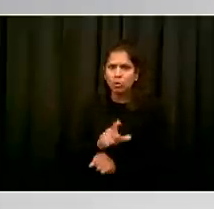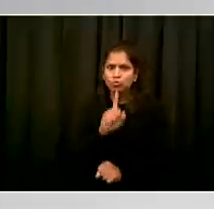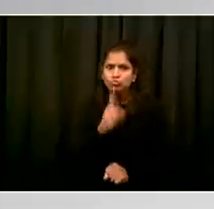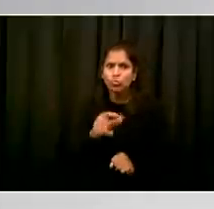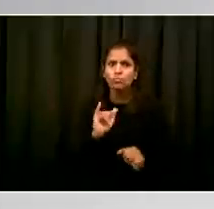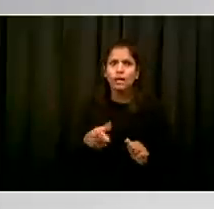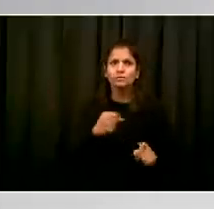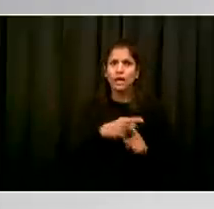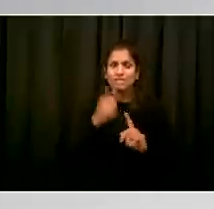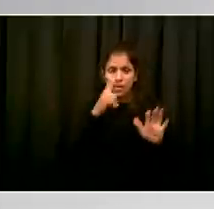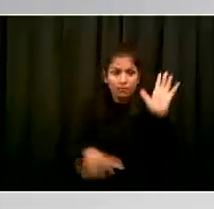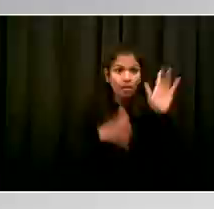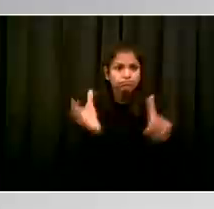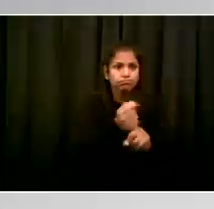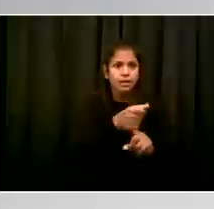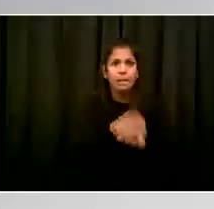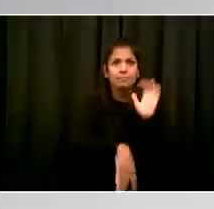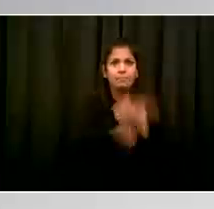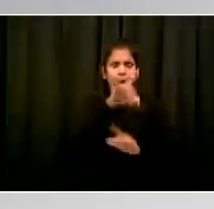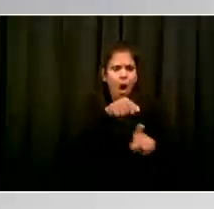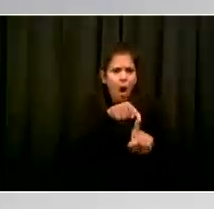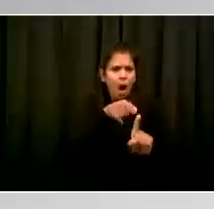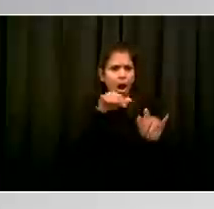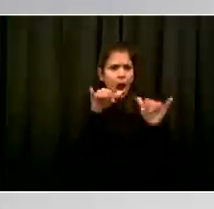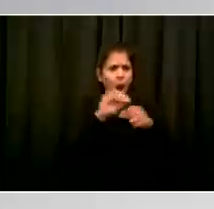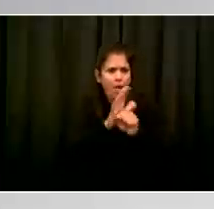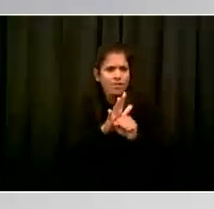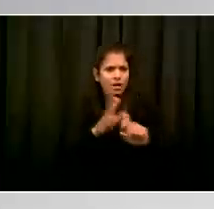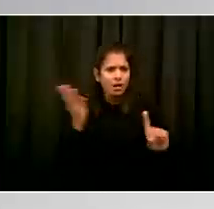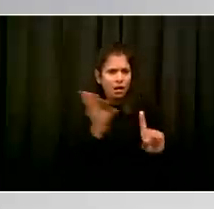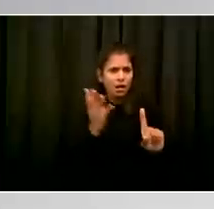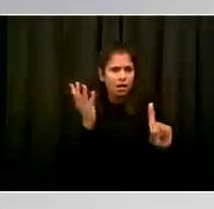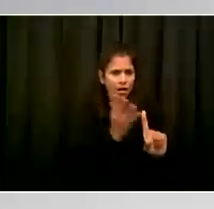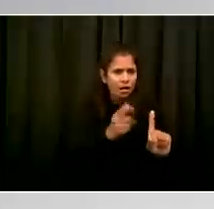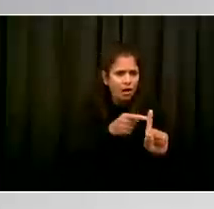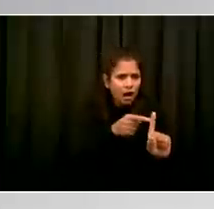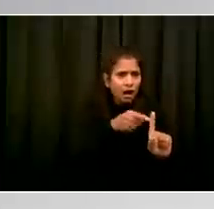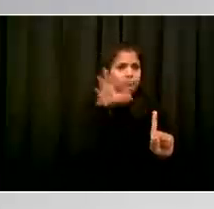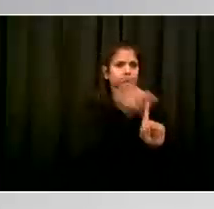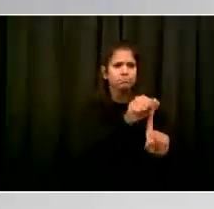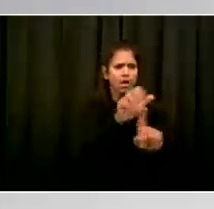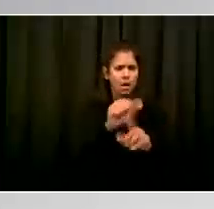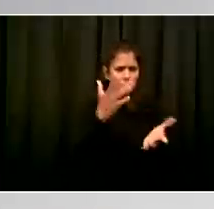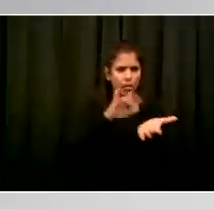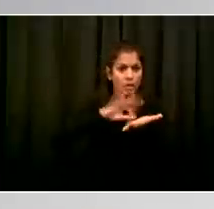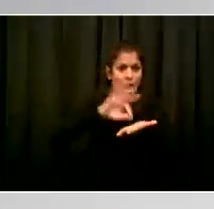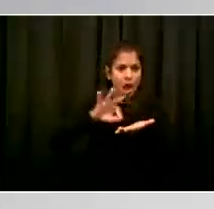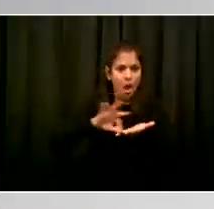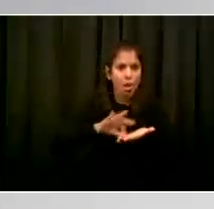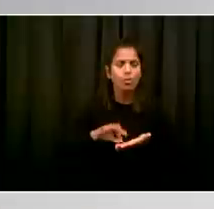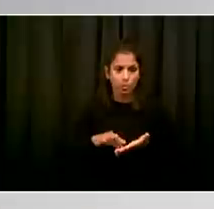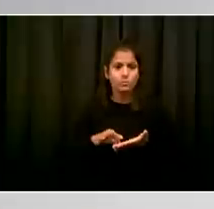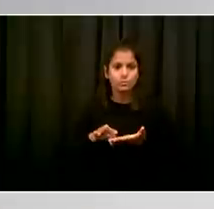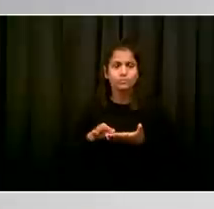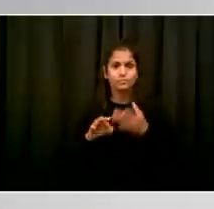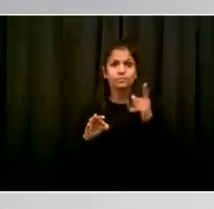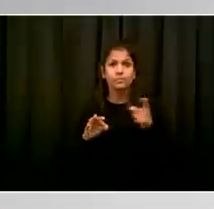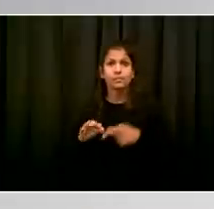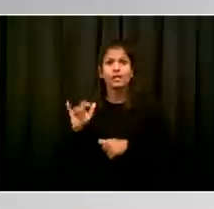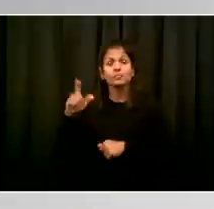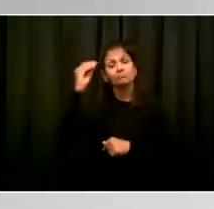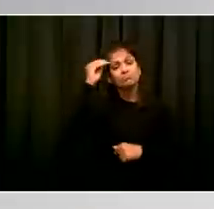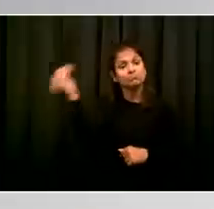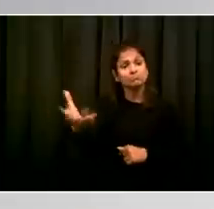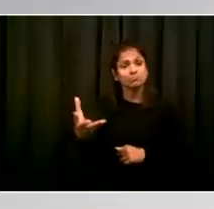due to COVID. So it is very low. But we nonetheless, of course, have plans for how we would deal with